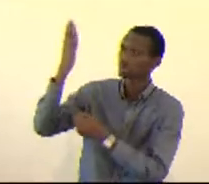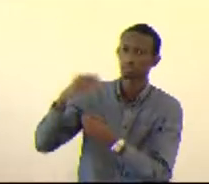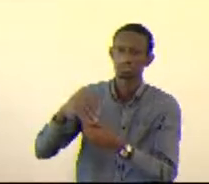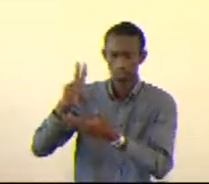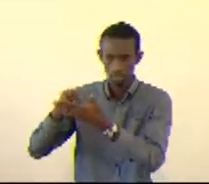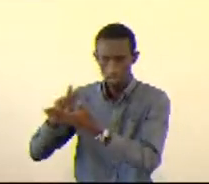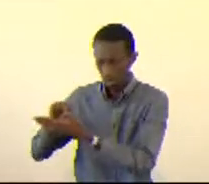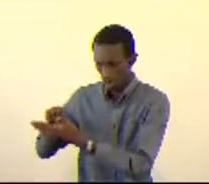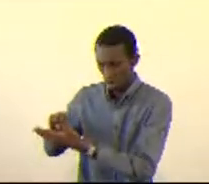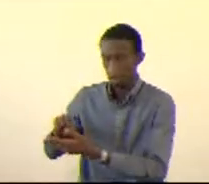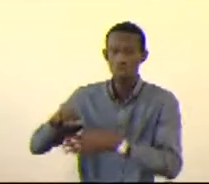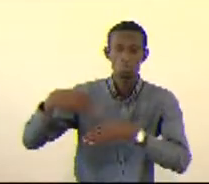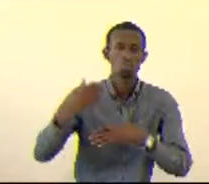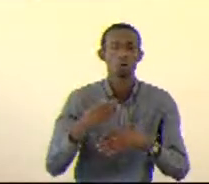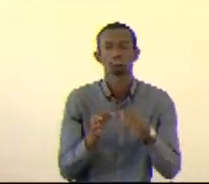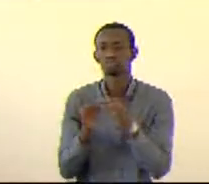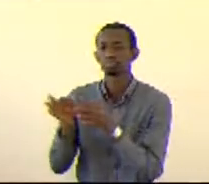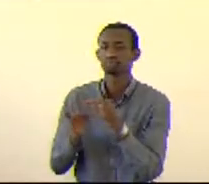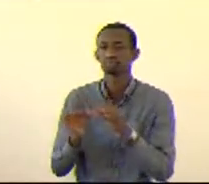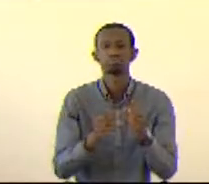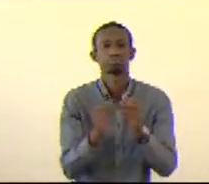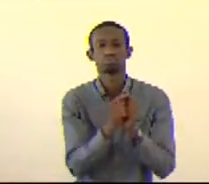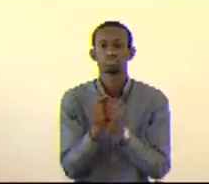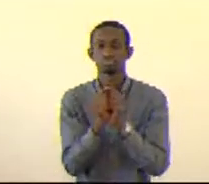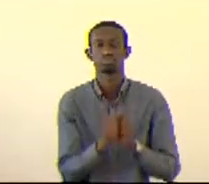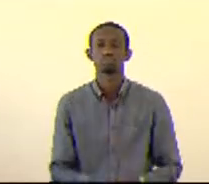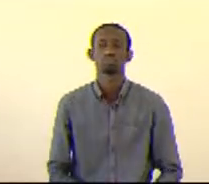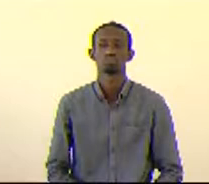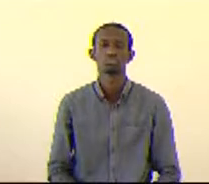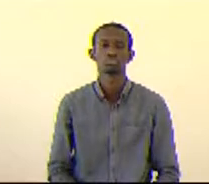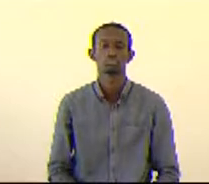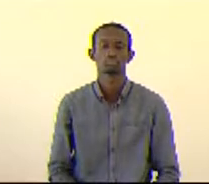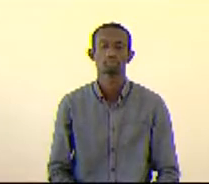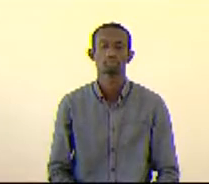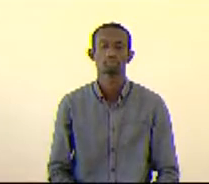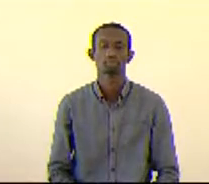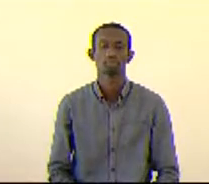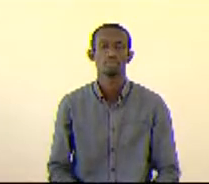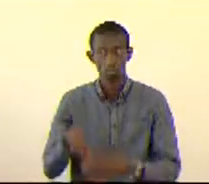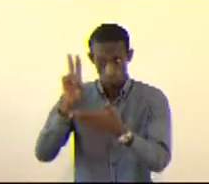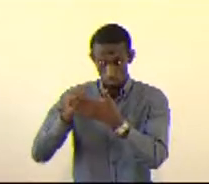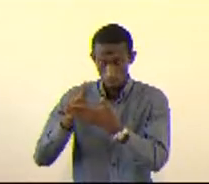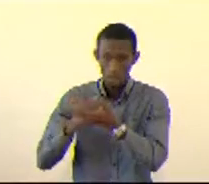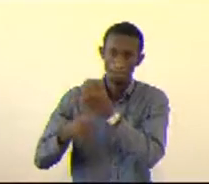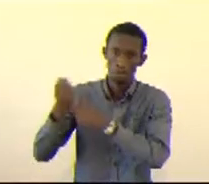together, okay? Make sure you are reading the activity.